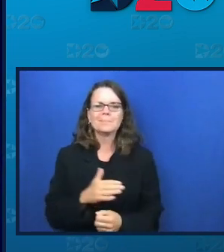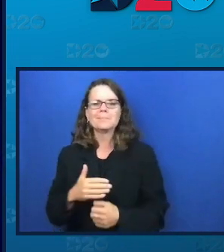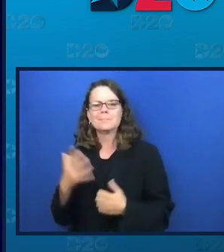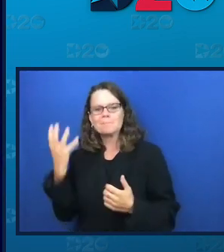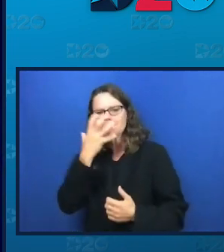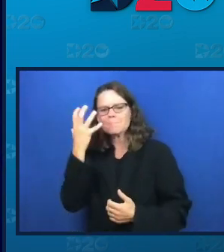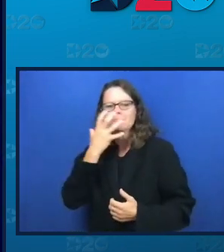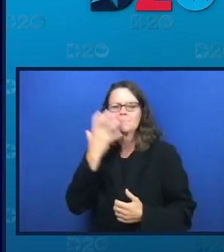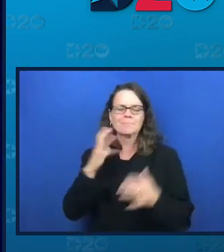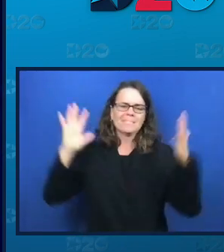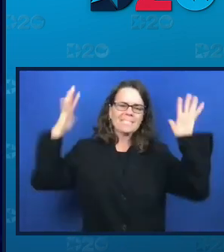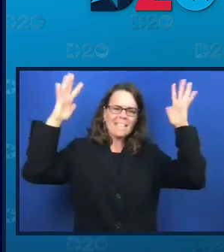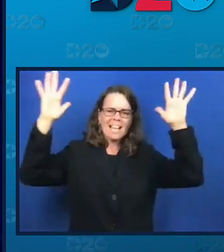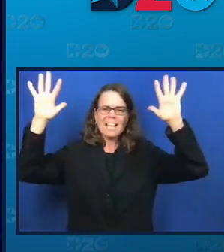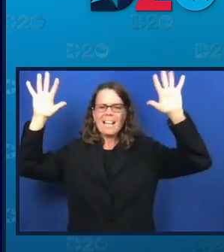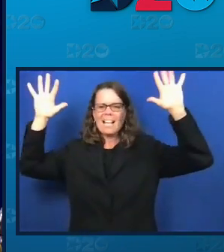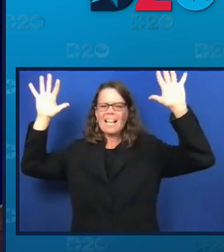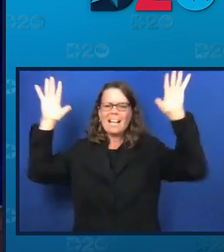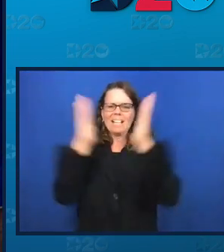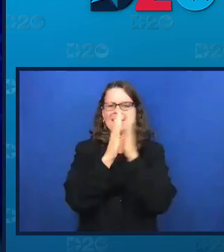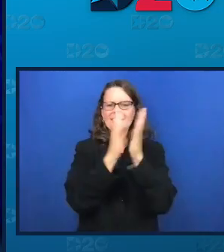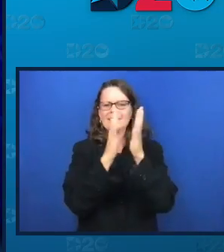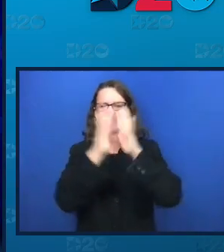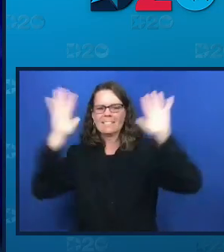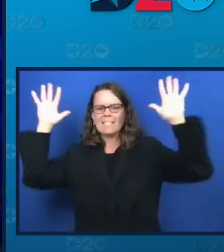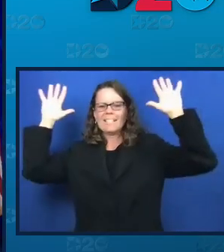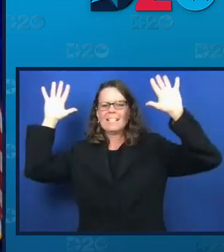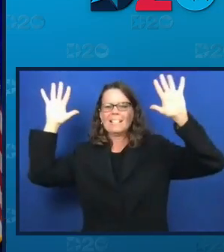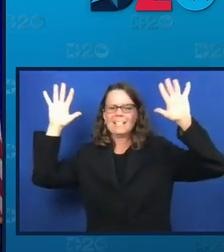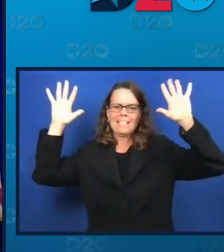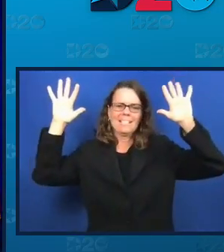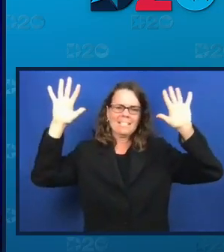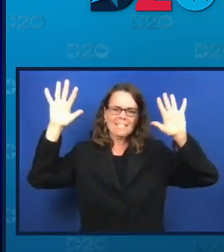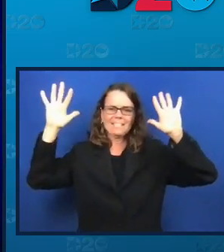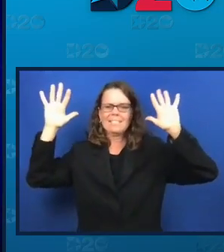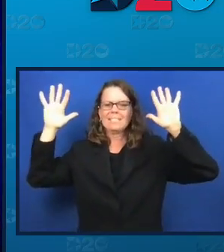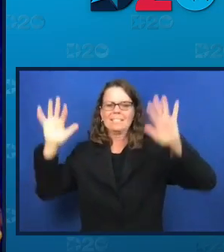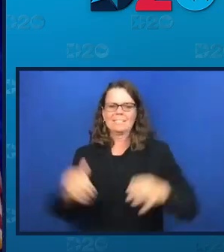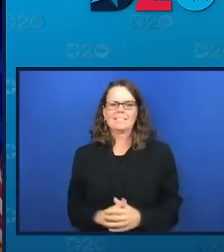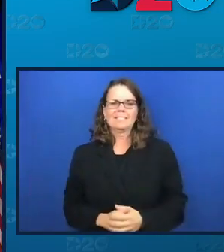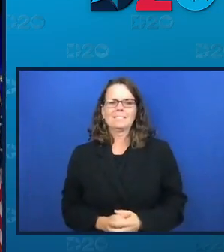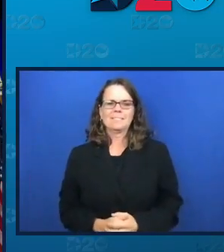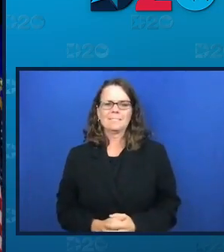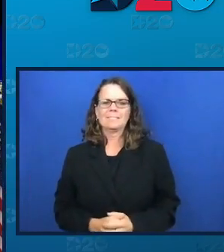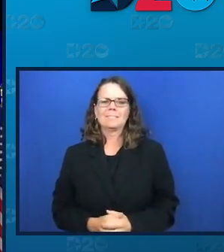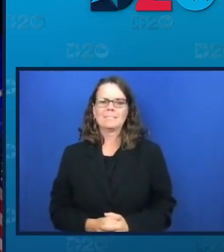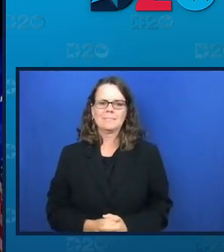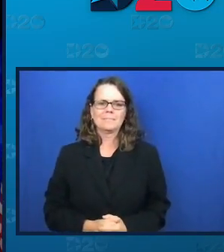Thank you.